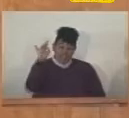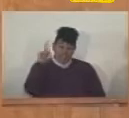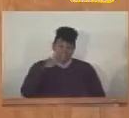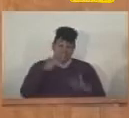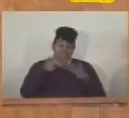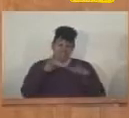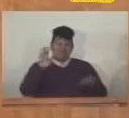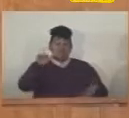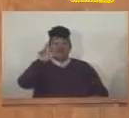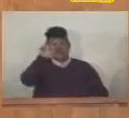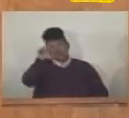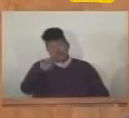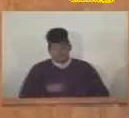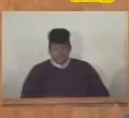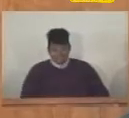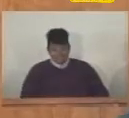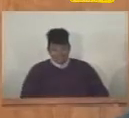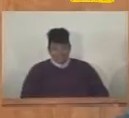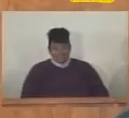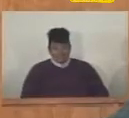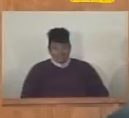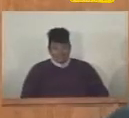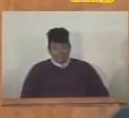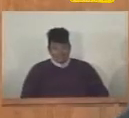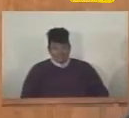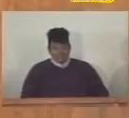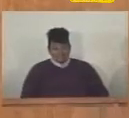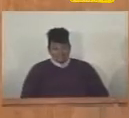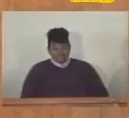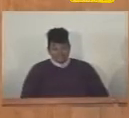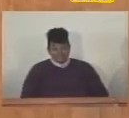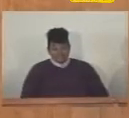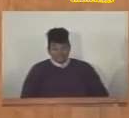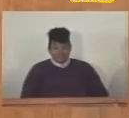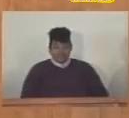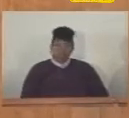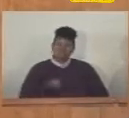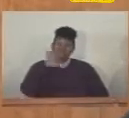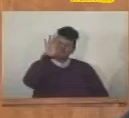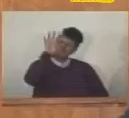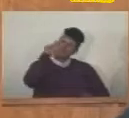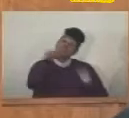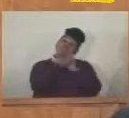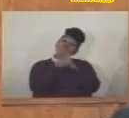by 31, the days in the month. You're at